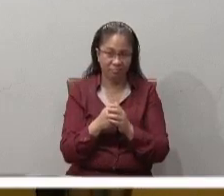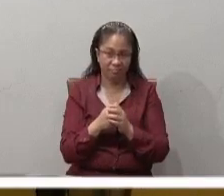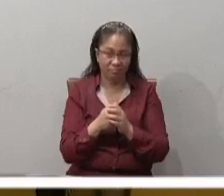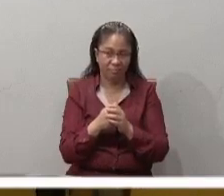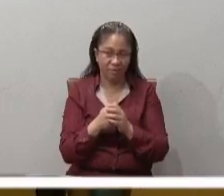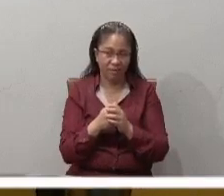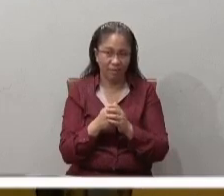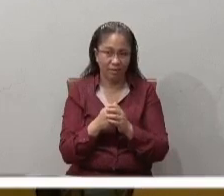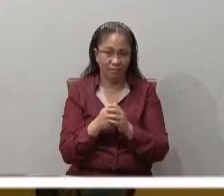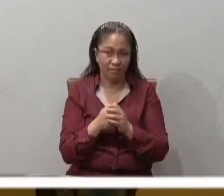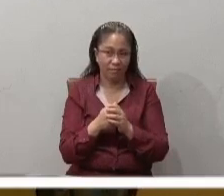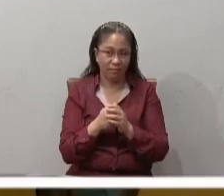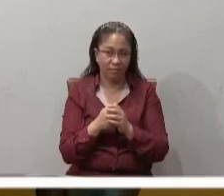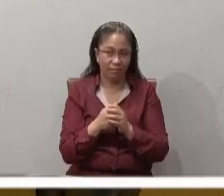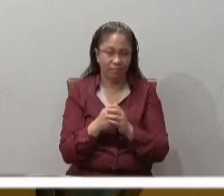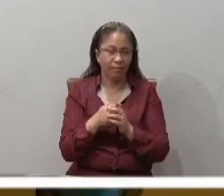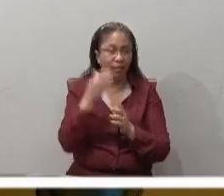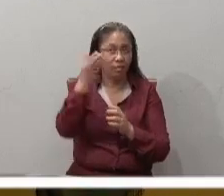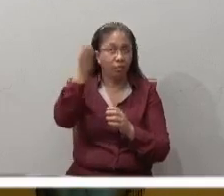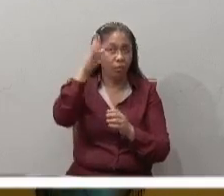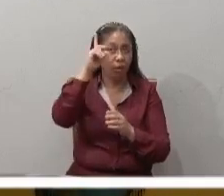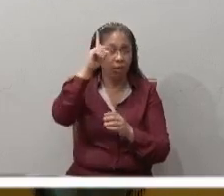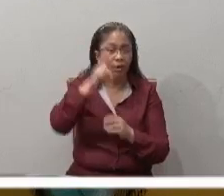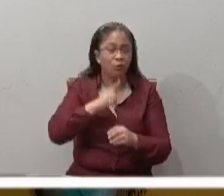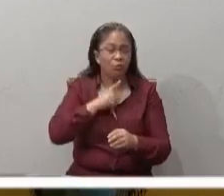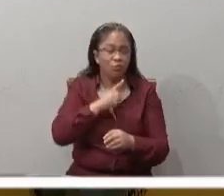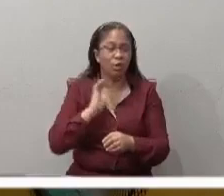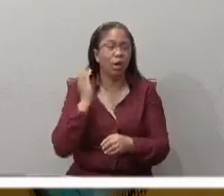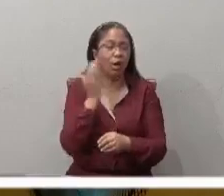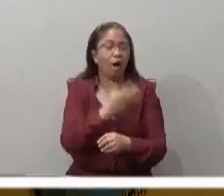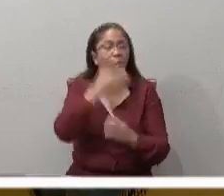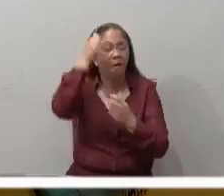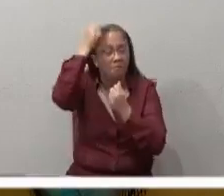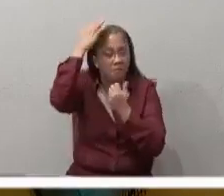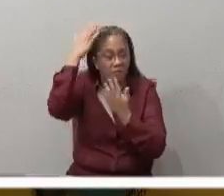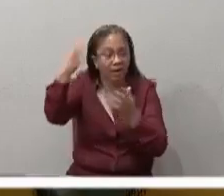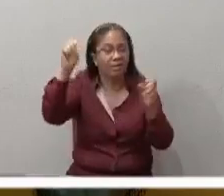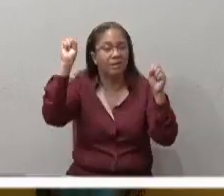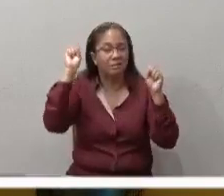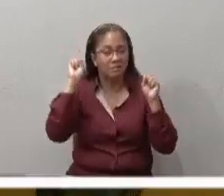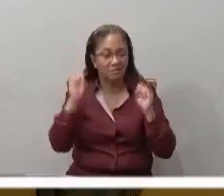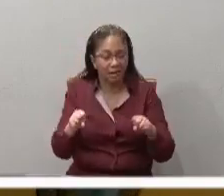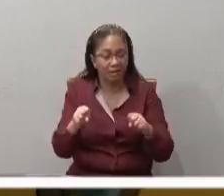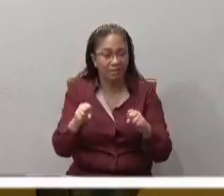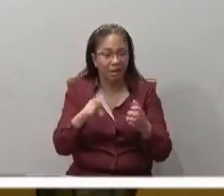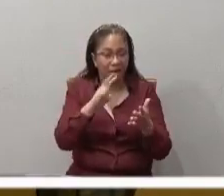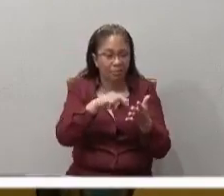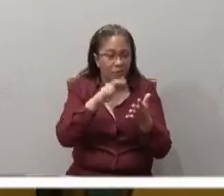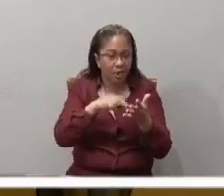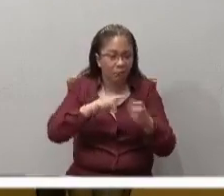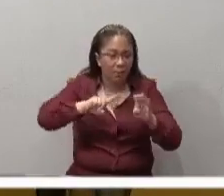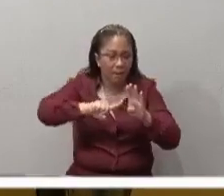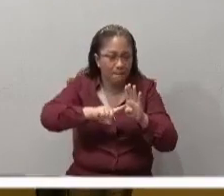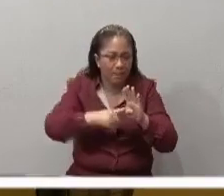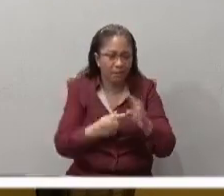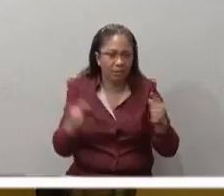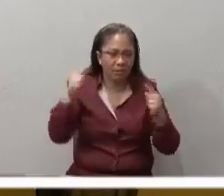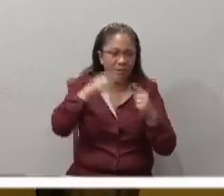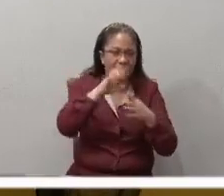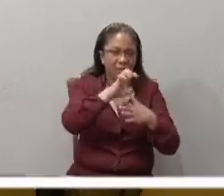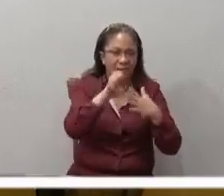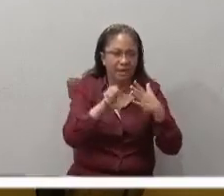because God is our Father. The text from beginning to end is